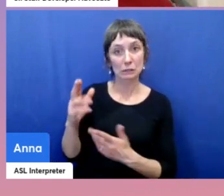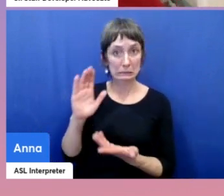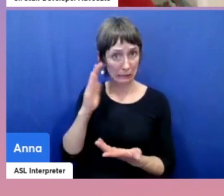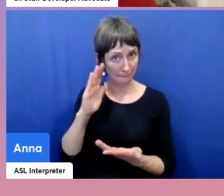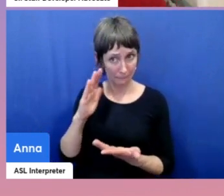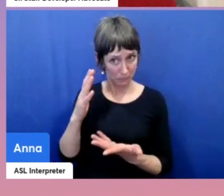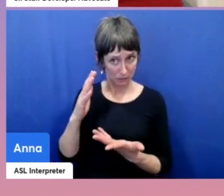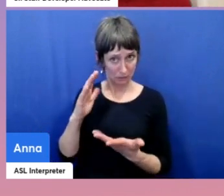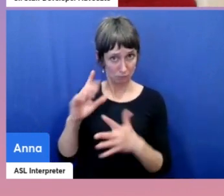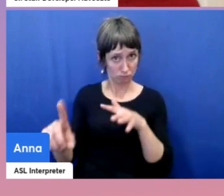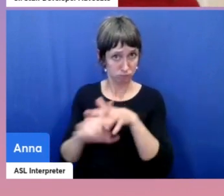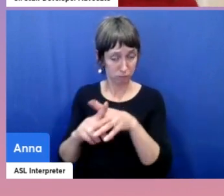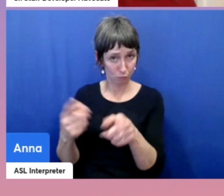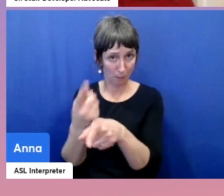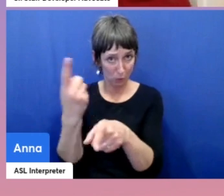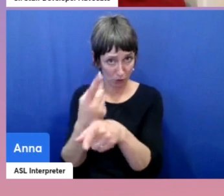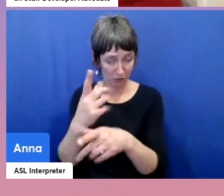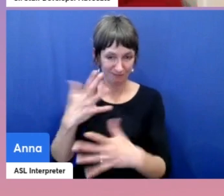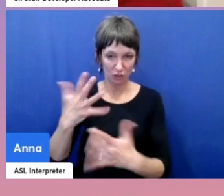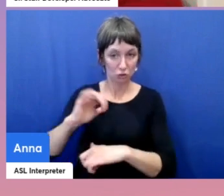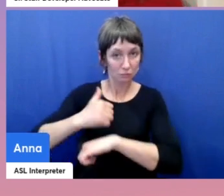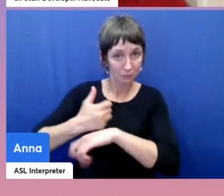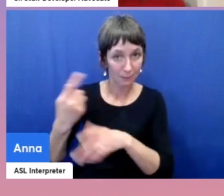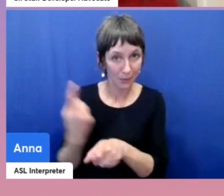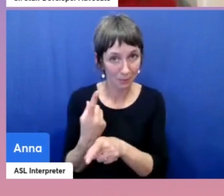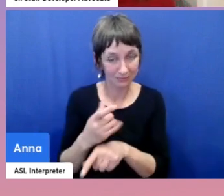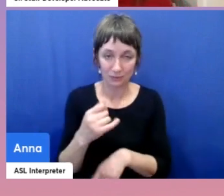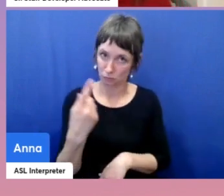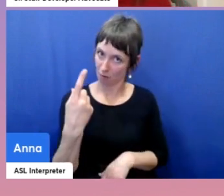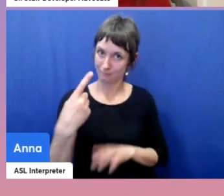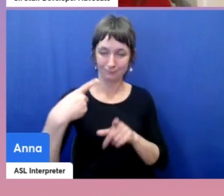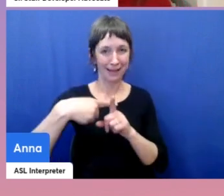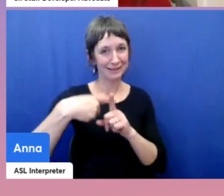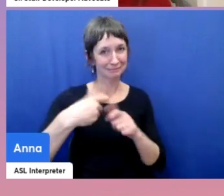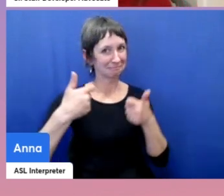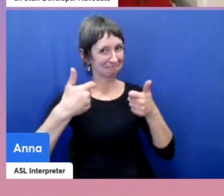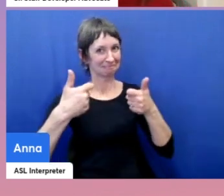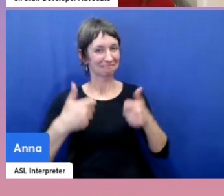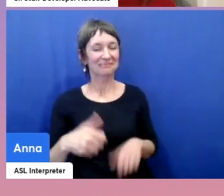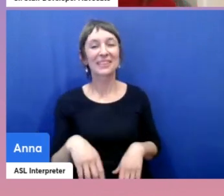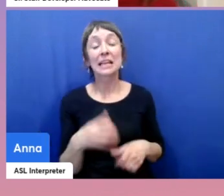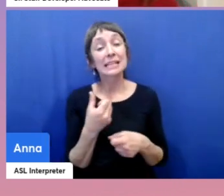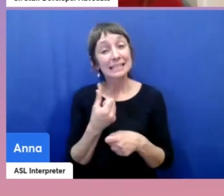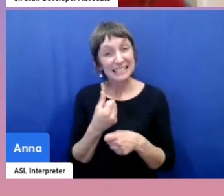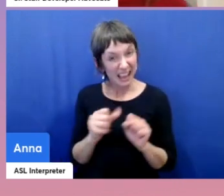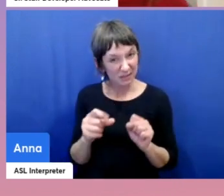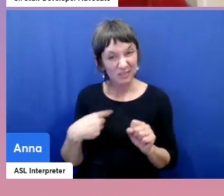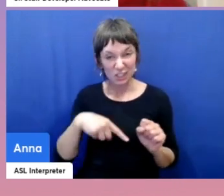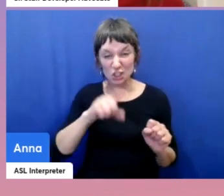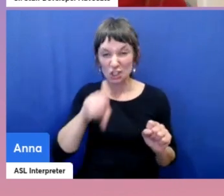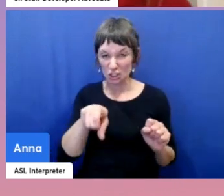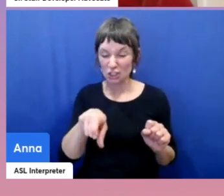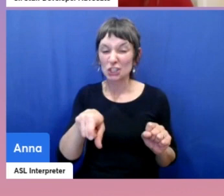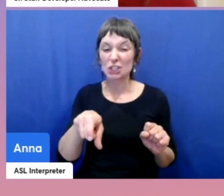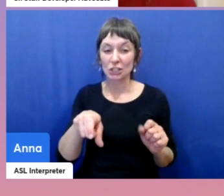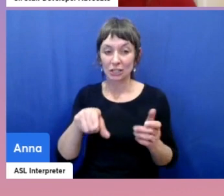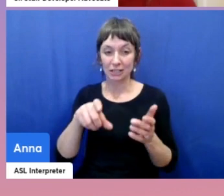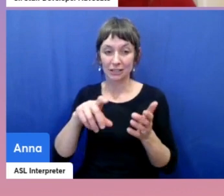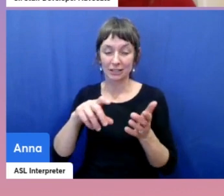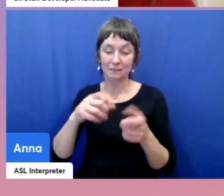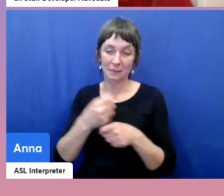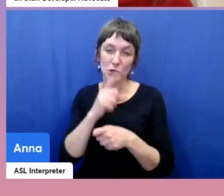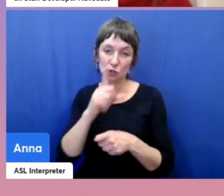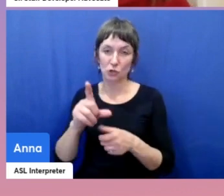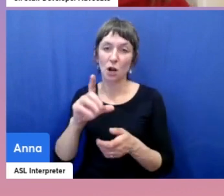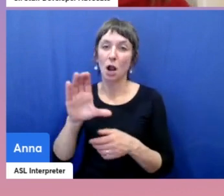That's one good thing already. Woohoo. Now, just to be on the safe side, we should also check to make sure that our core Kubernetes services